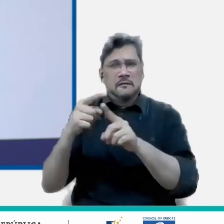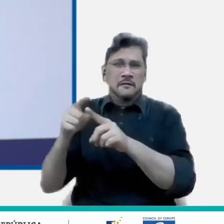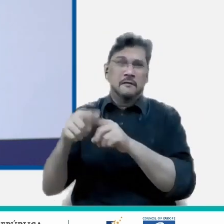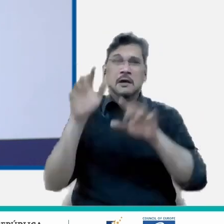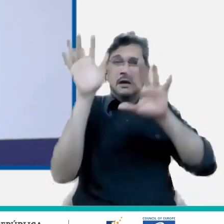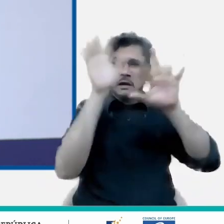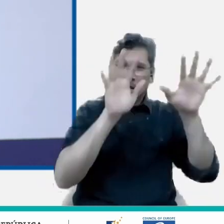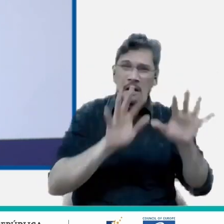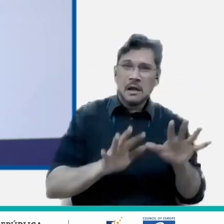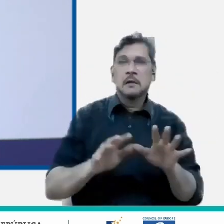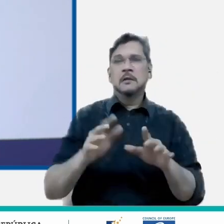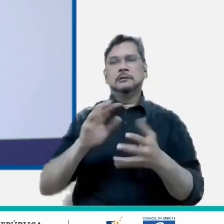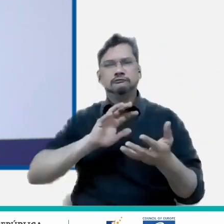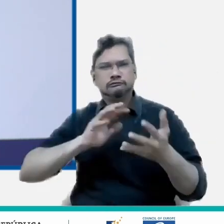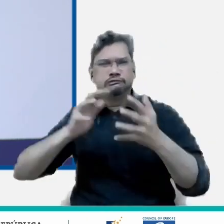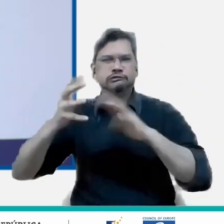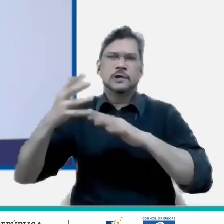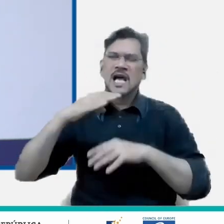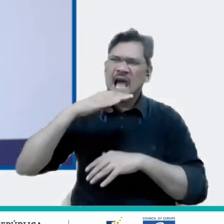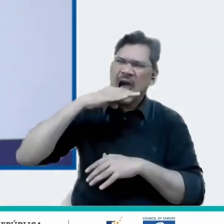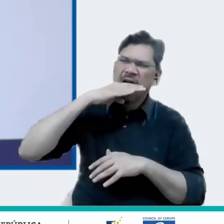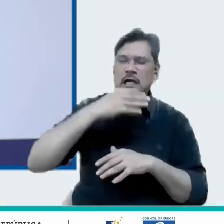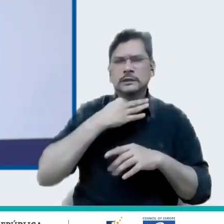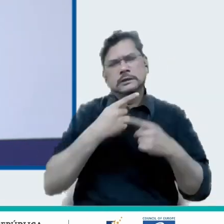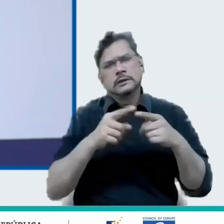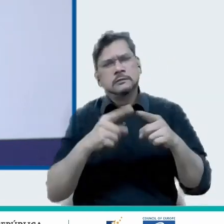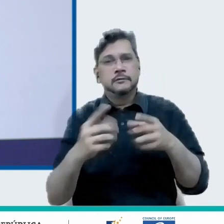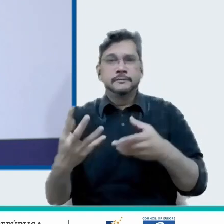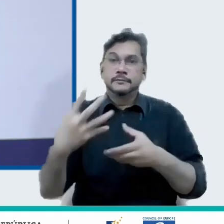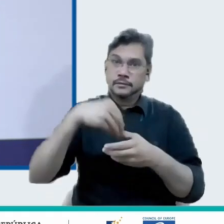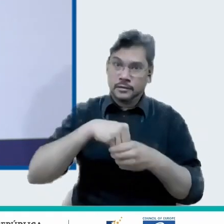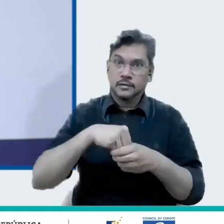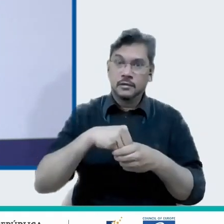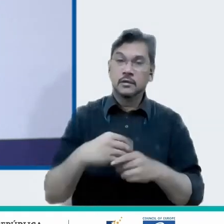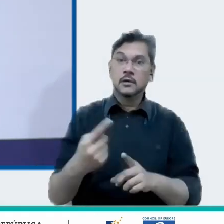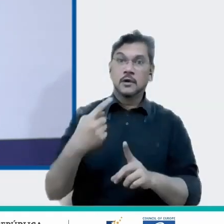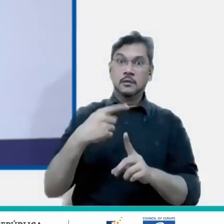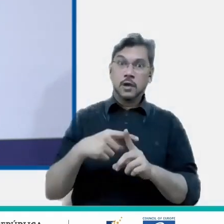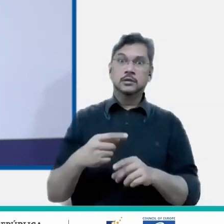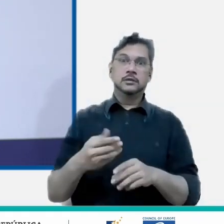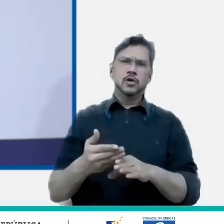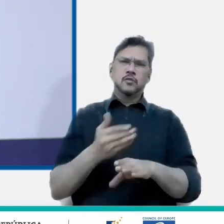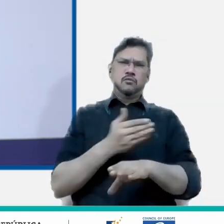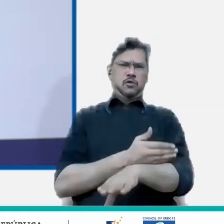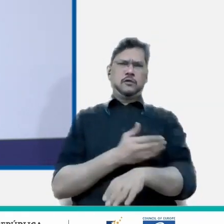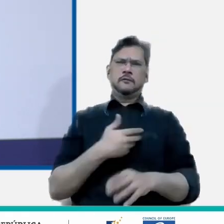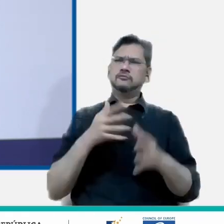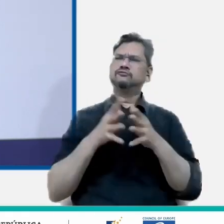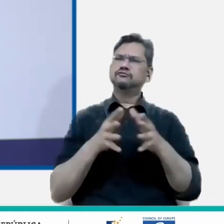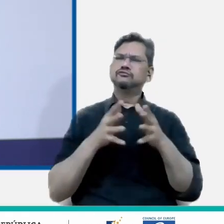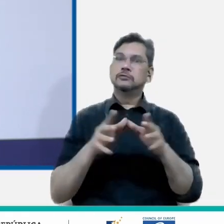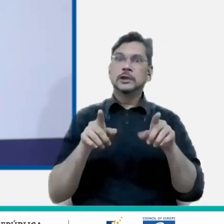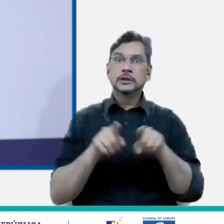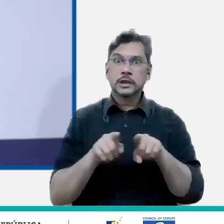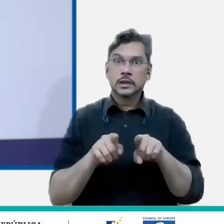very important part and enabling approach, which I emphasize also all the time, evidence-based approaches to risk-informed